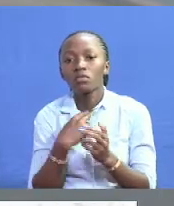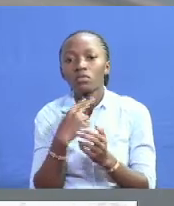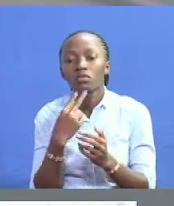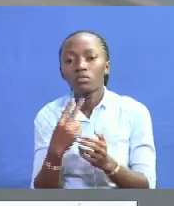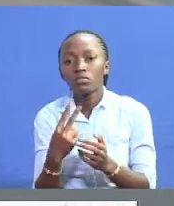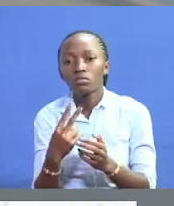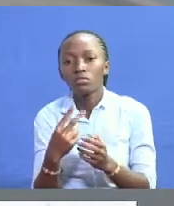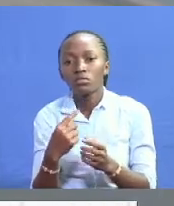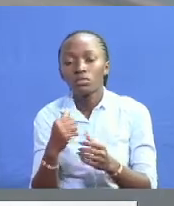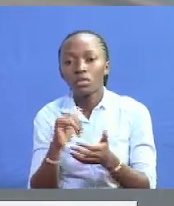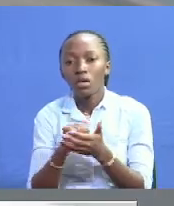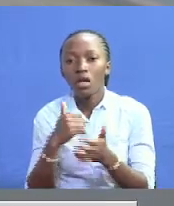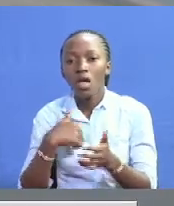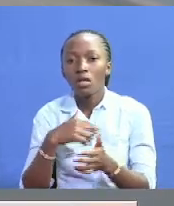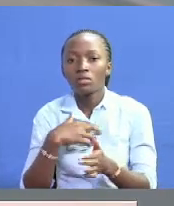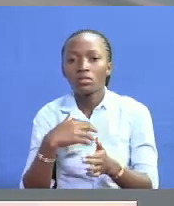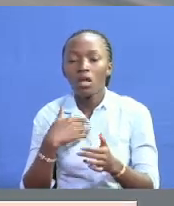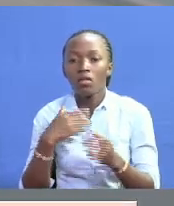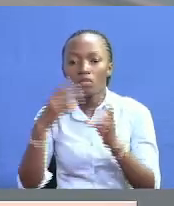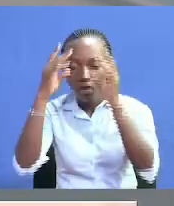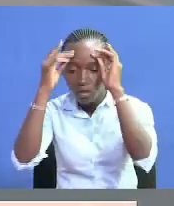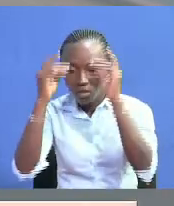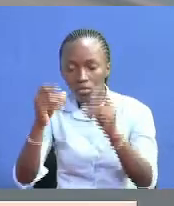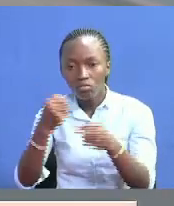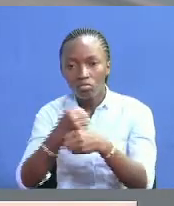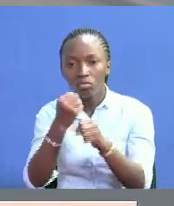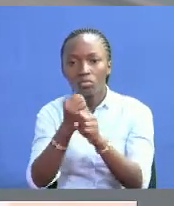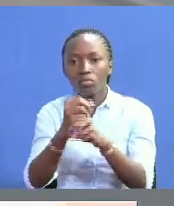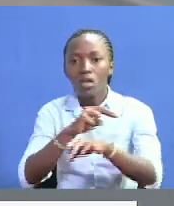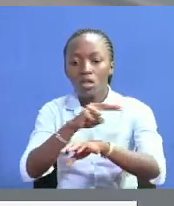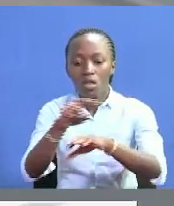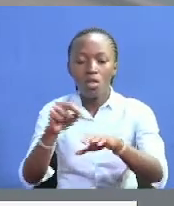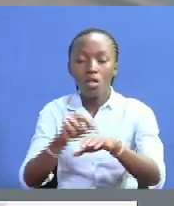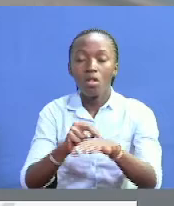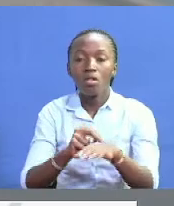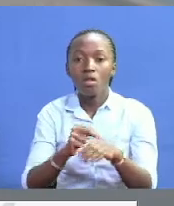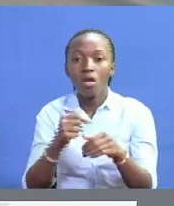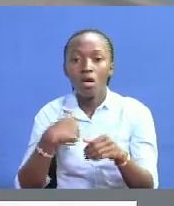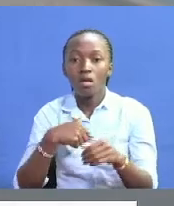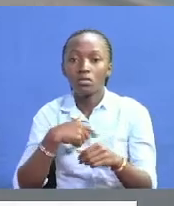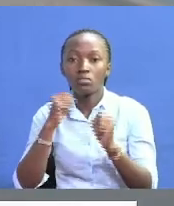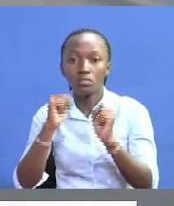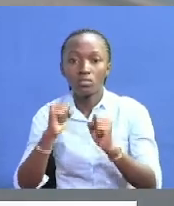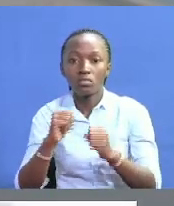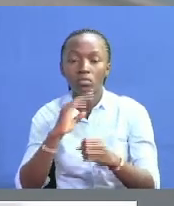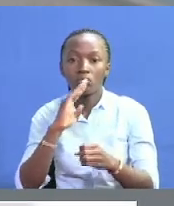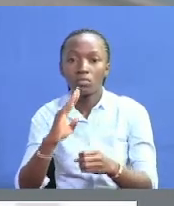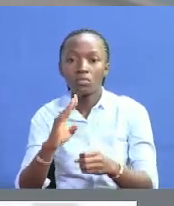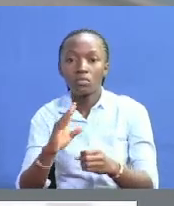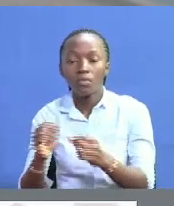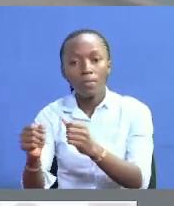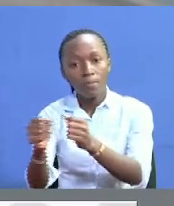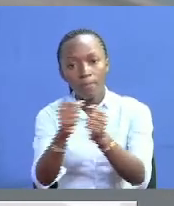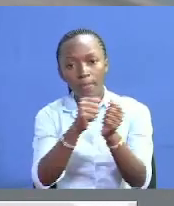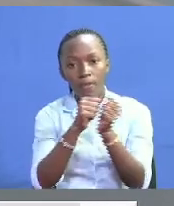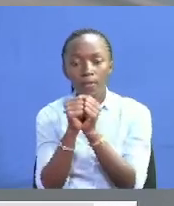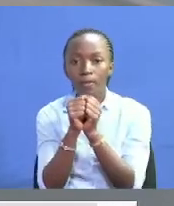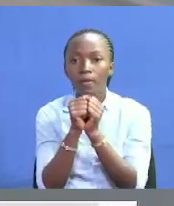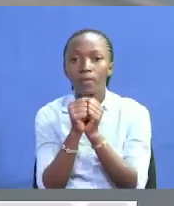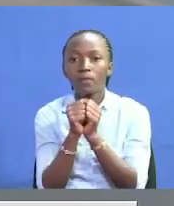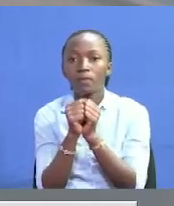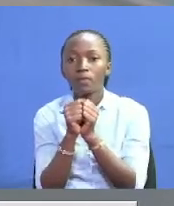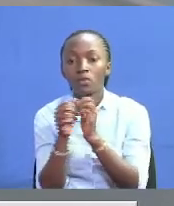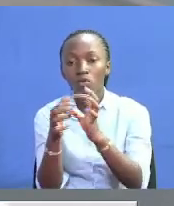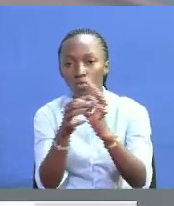decisions that are being made nationally, we need also to unite. So, and if we don't have a strengthened